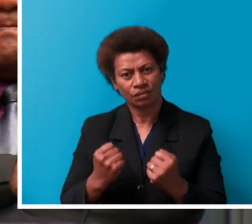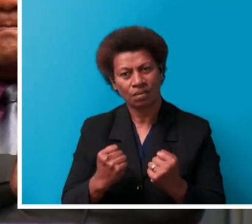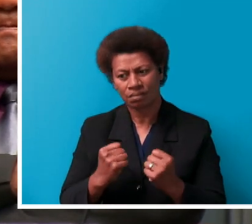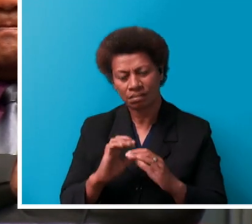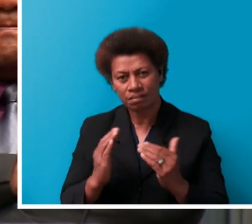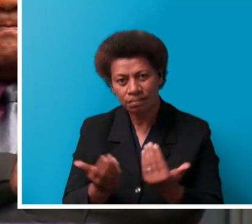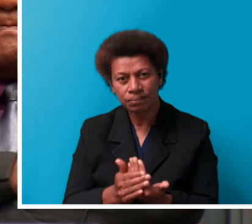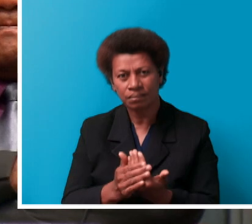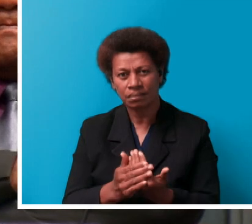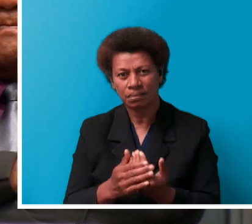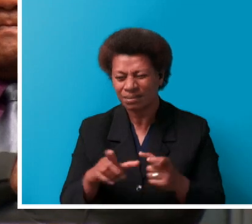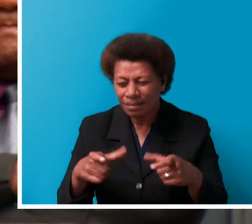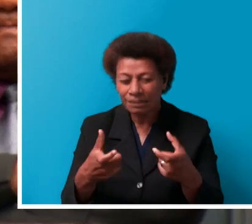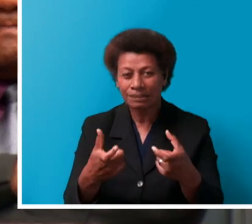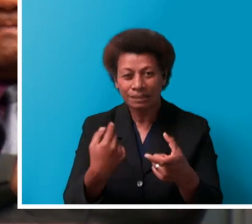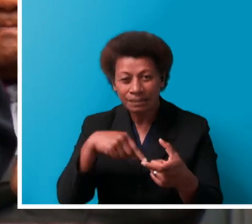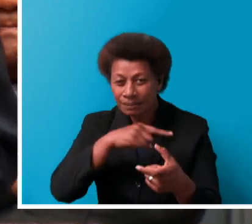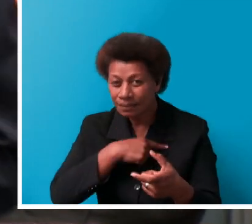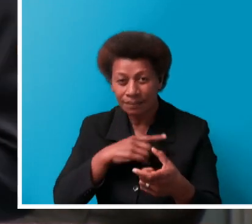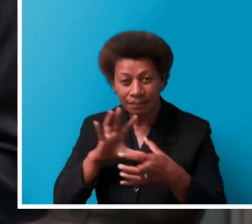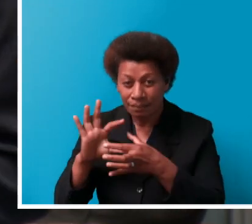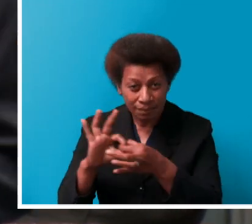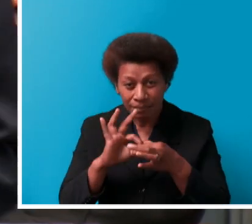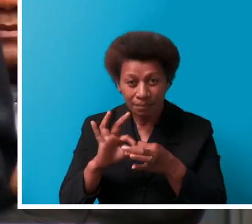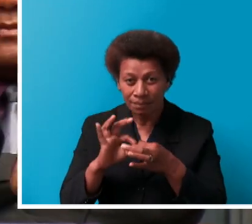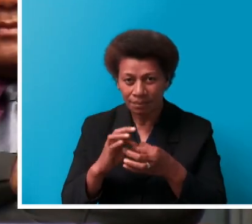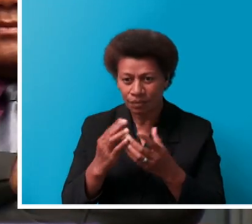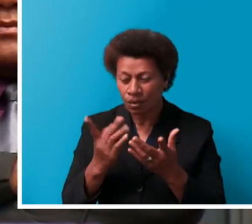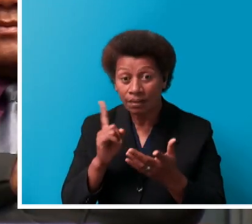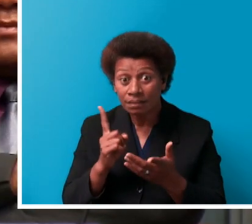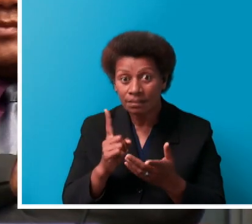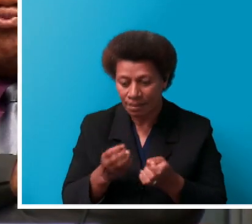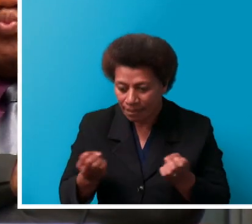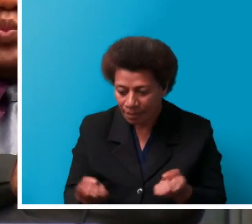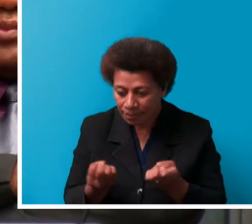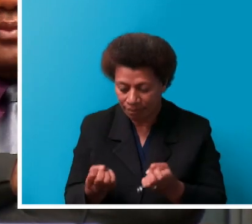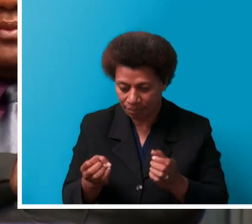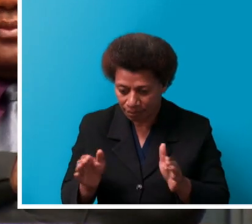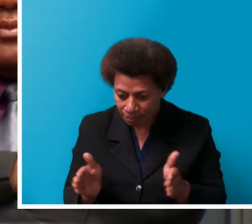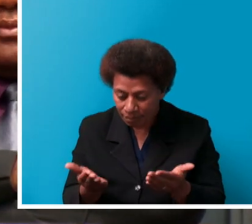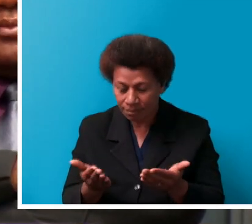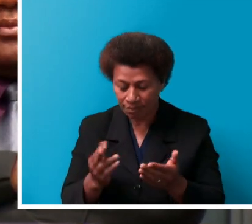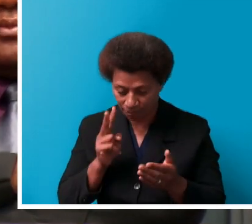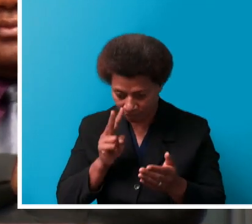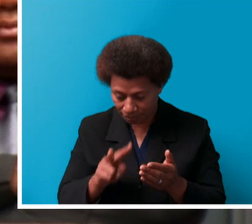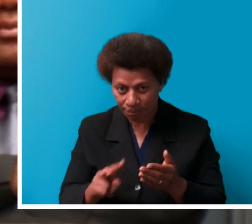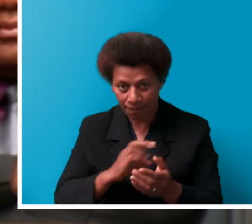solely inherited. It's something that must be nurtured, cultivated, and actively